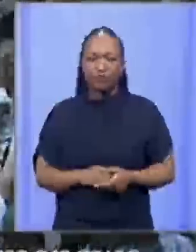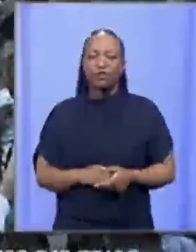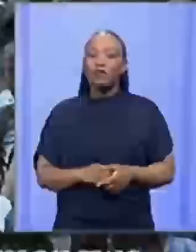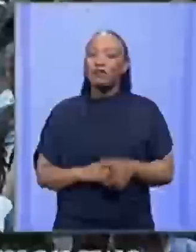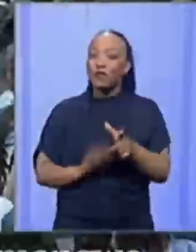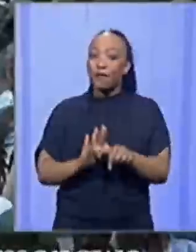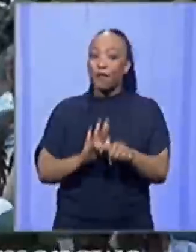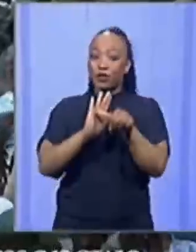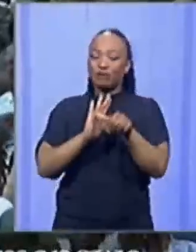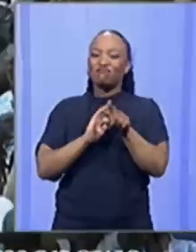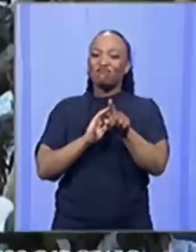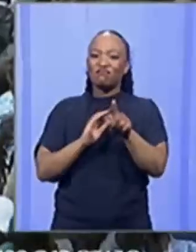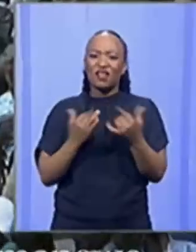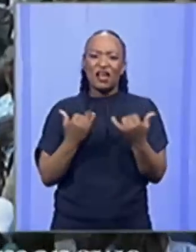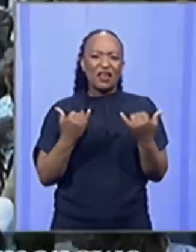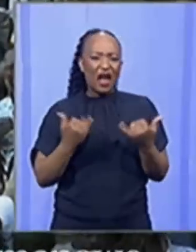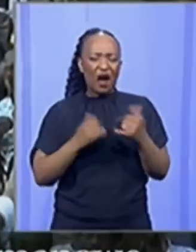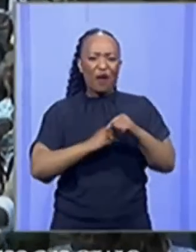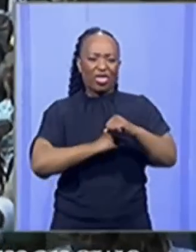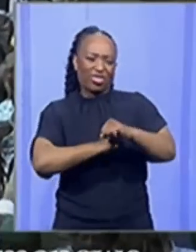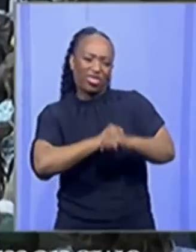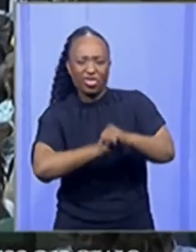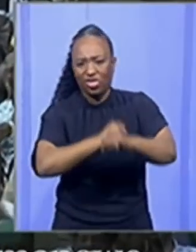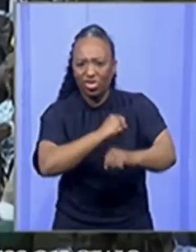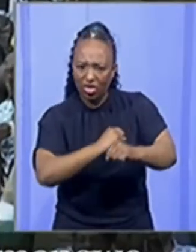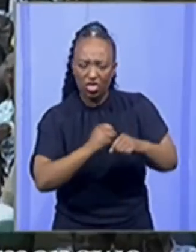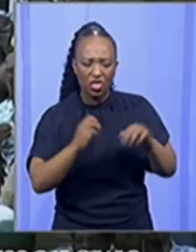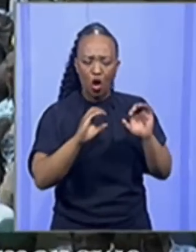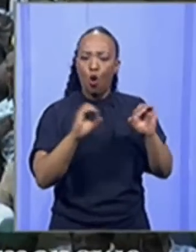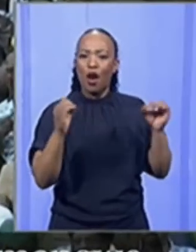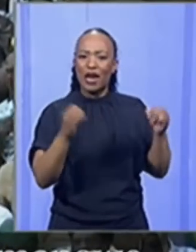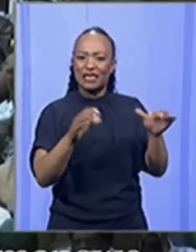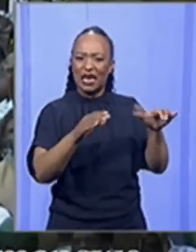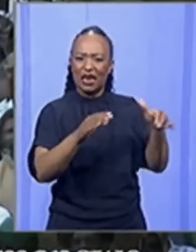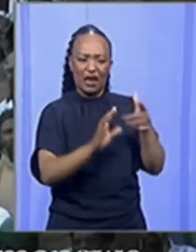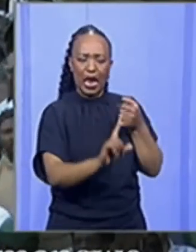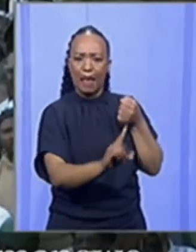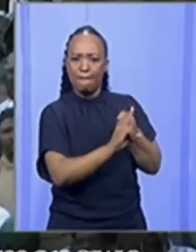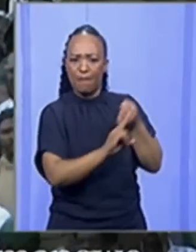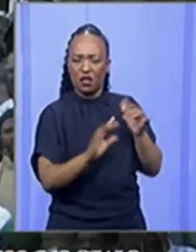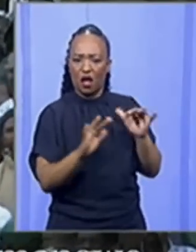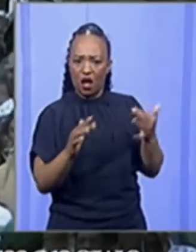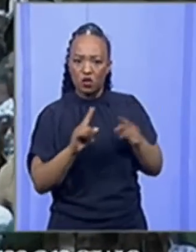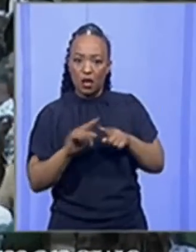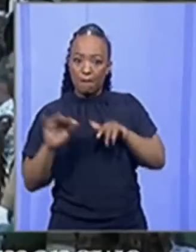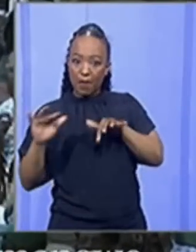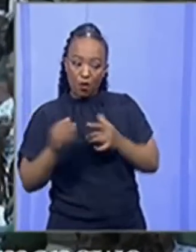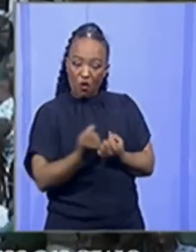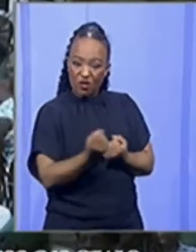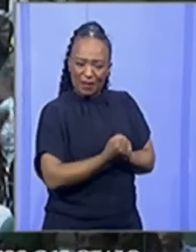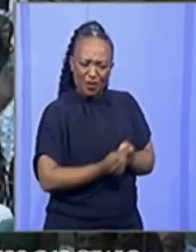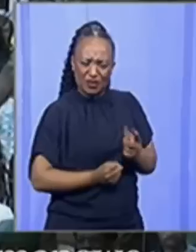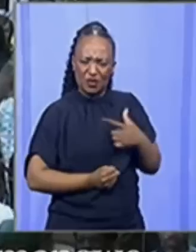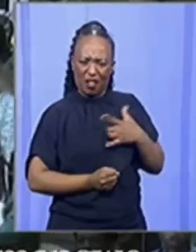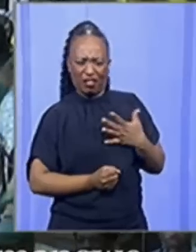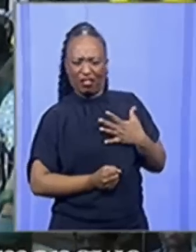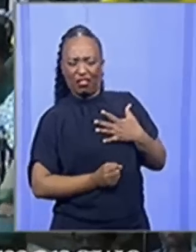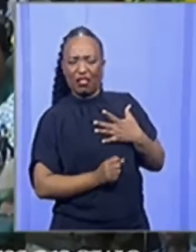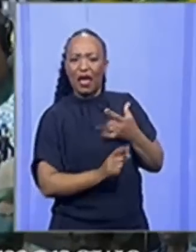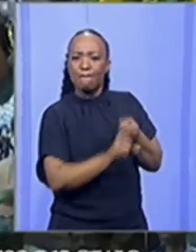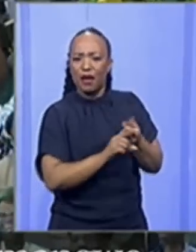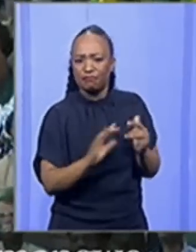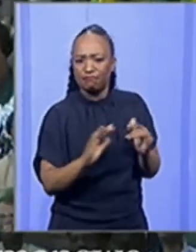ya tsepamo e tlile go ama jang lekoko ga mmogo le kgolagano ya lona le batlhophi. Ndo o tsebisa gore mofuta ono